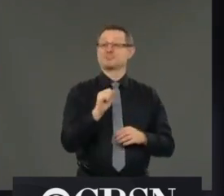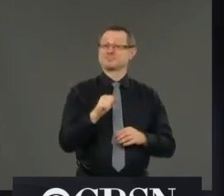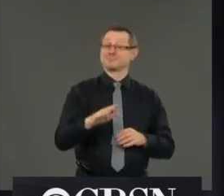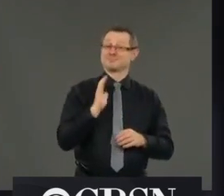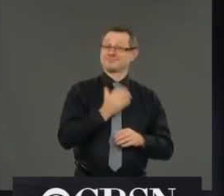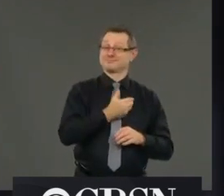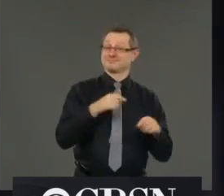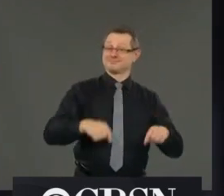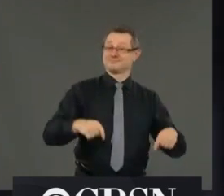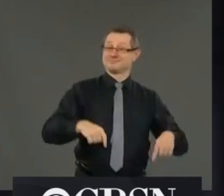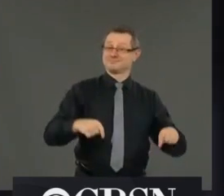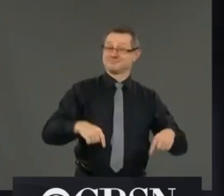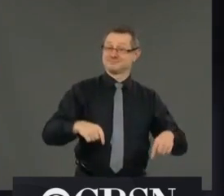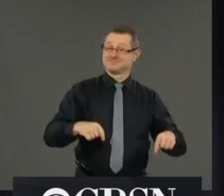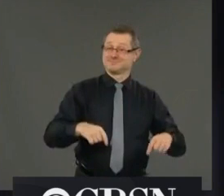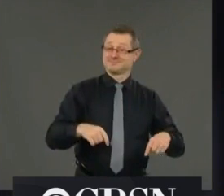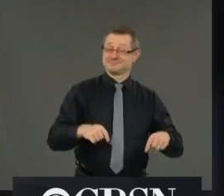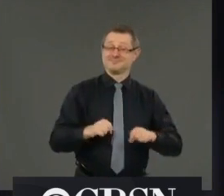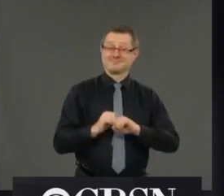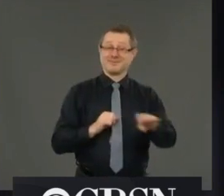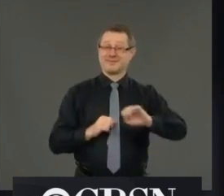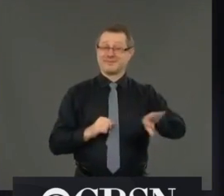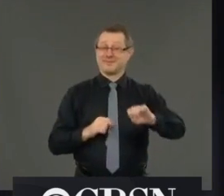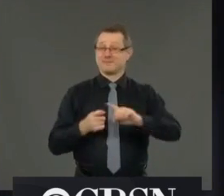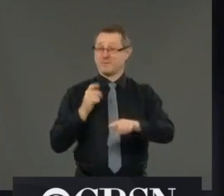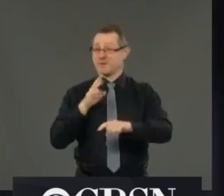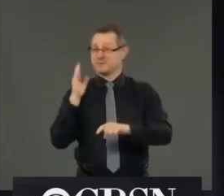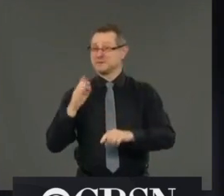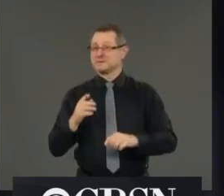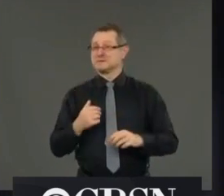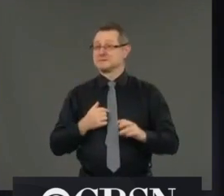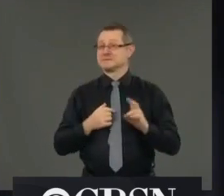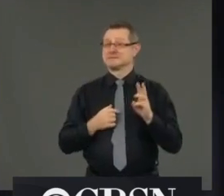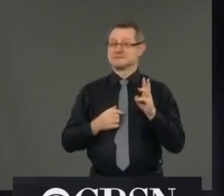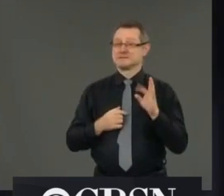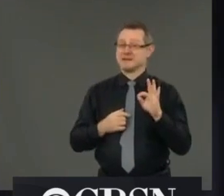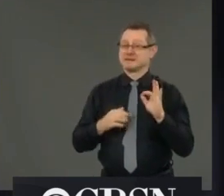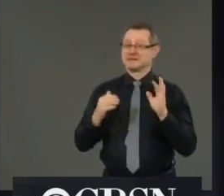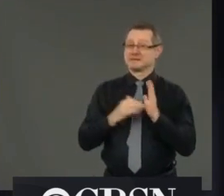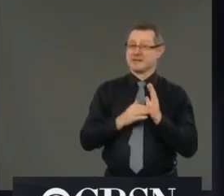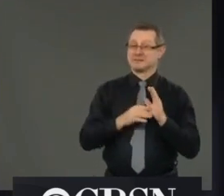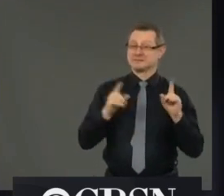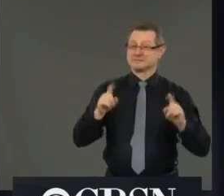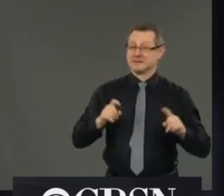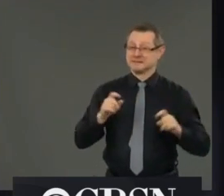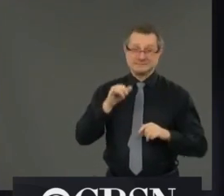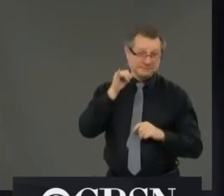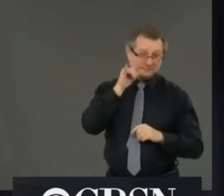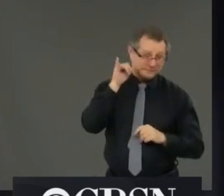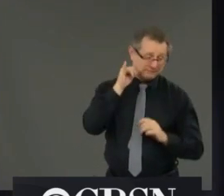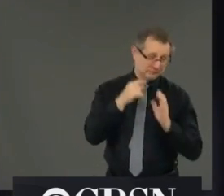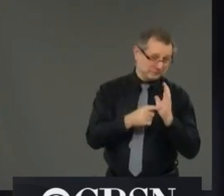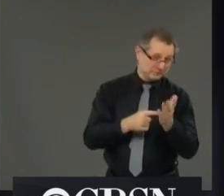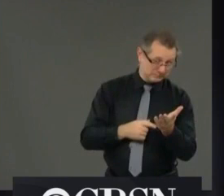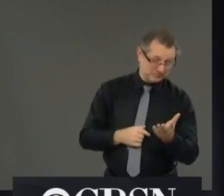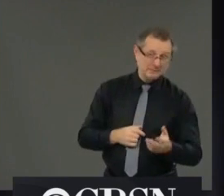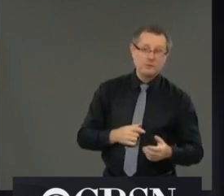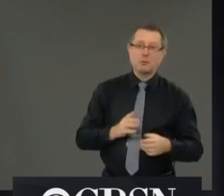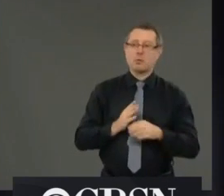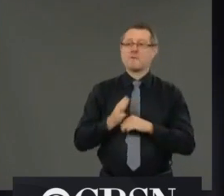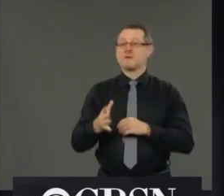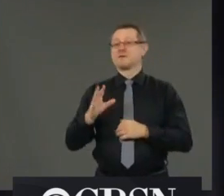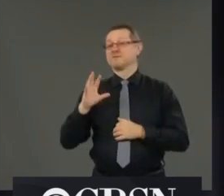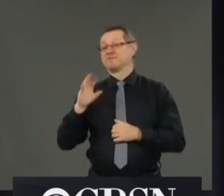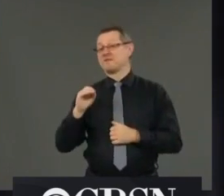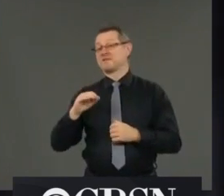longer delays with. For example, we had about 69,000 tests yesterday. More than 50,000 of those did not go to the labs that are seeing long delays.